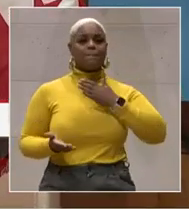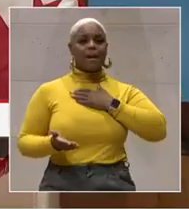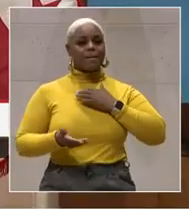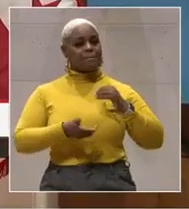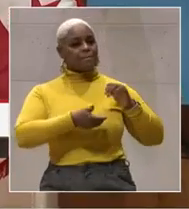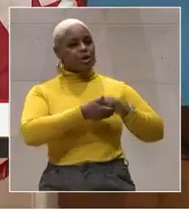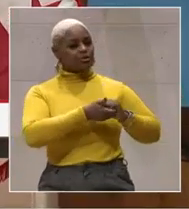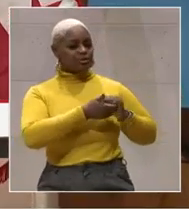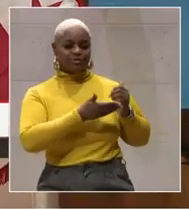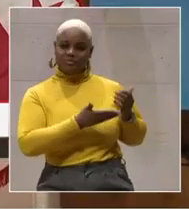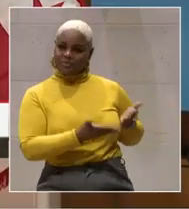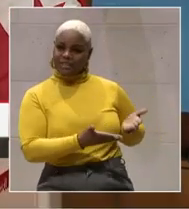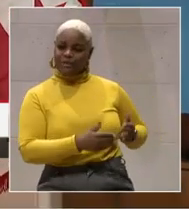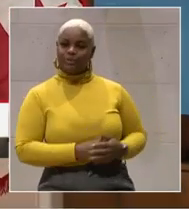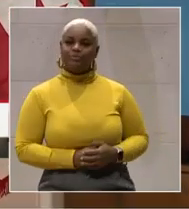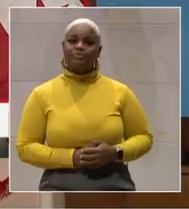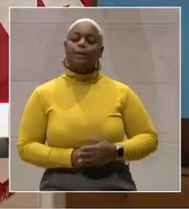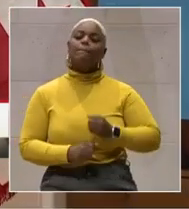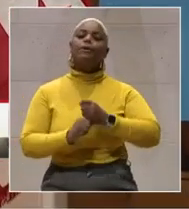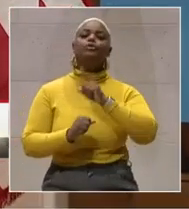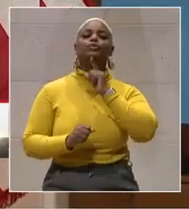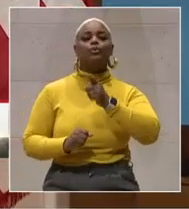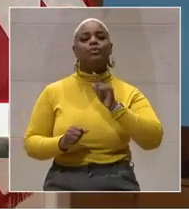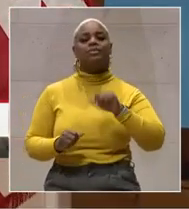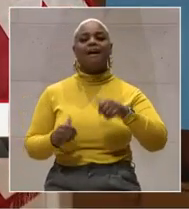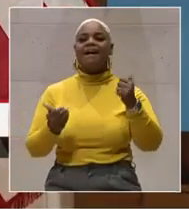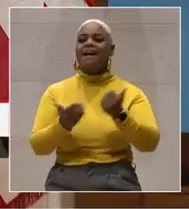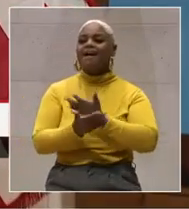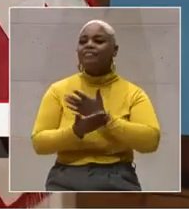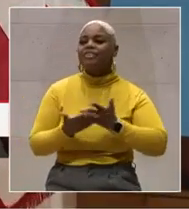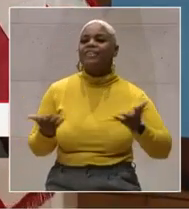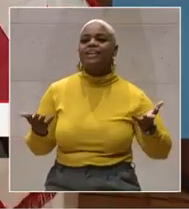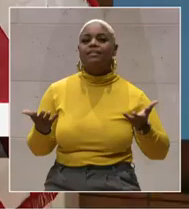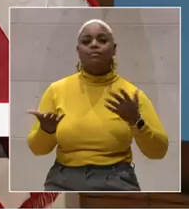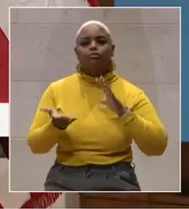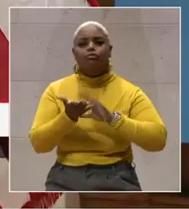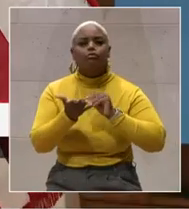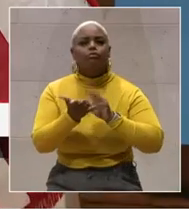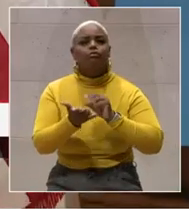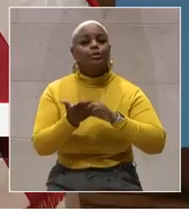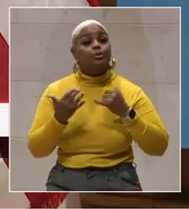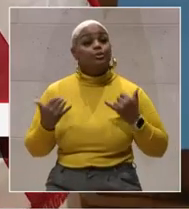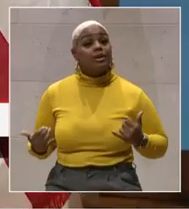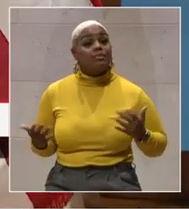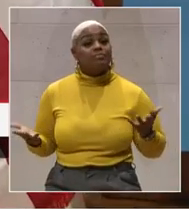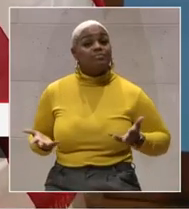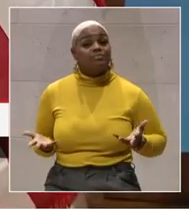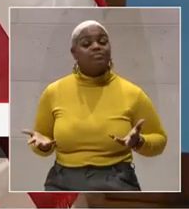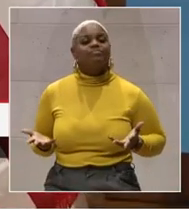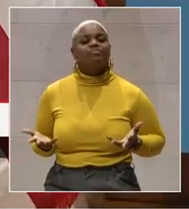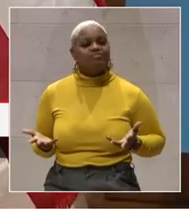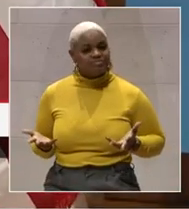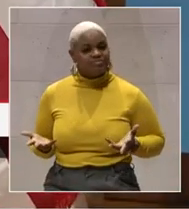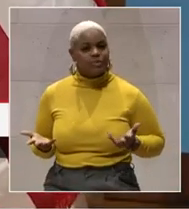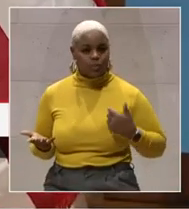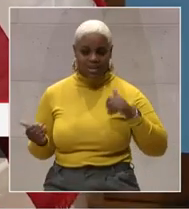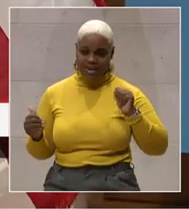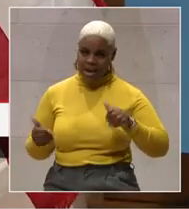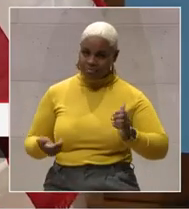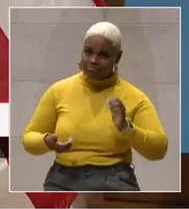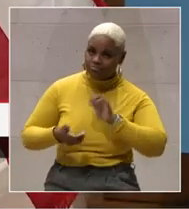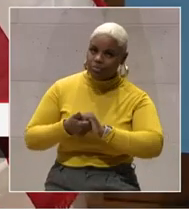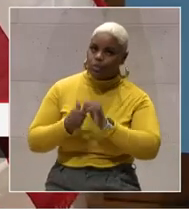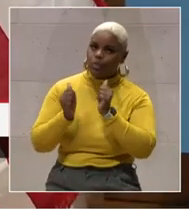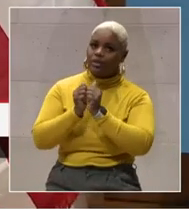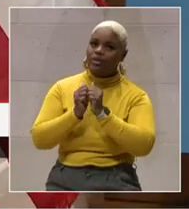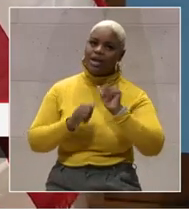in making sure that all of the things that we learned today with the help of our team at